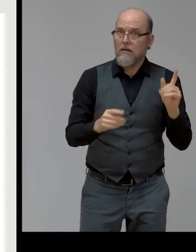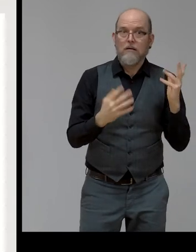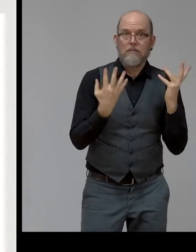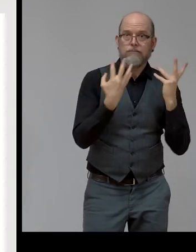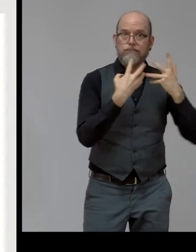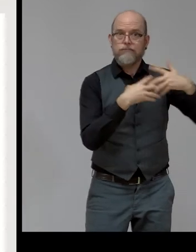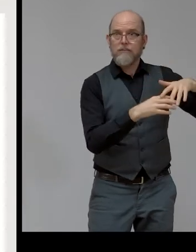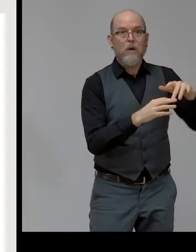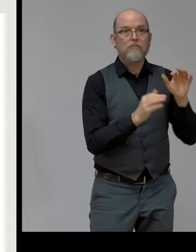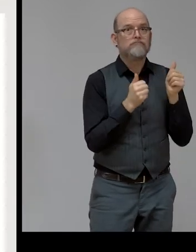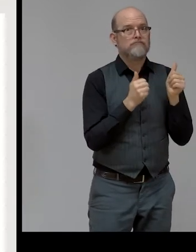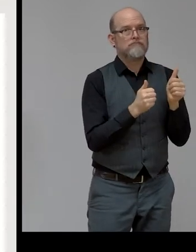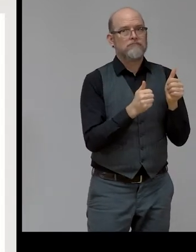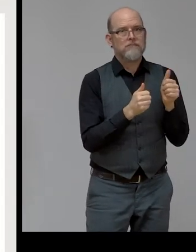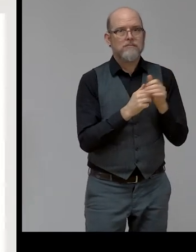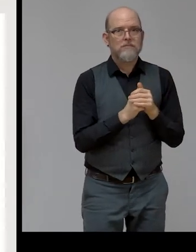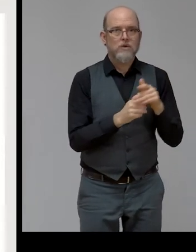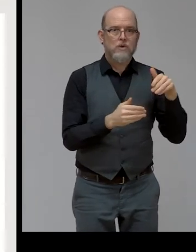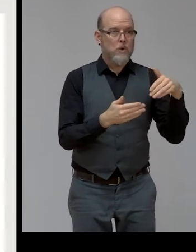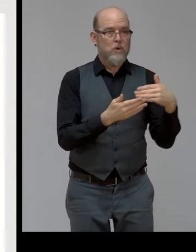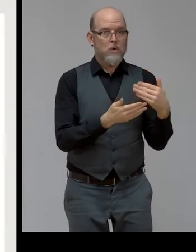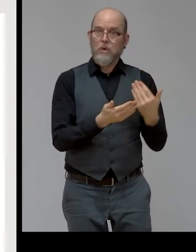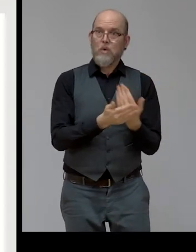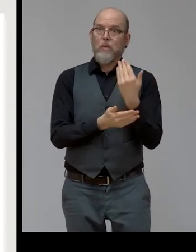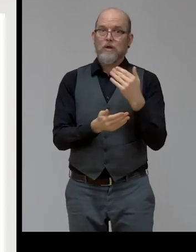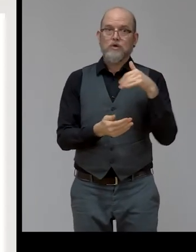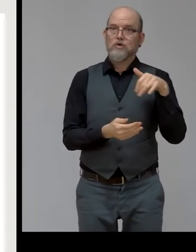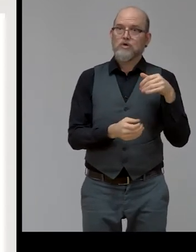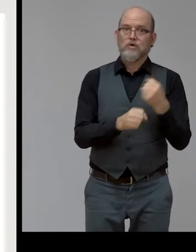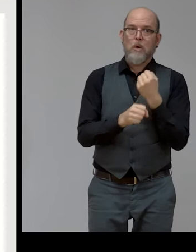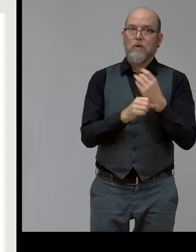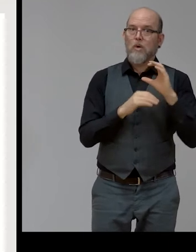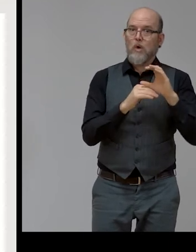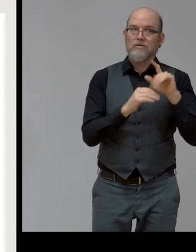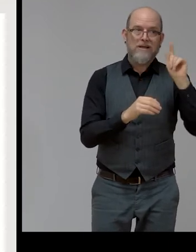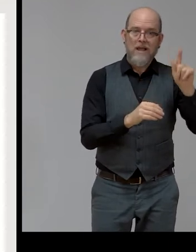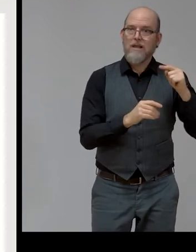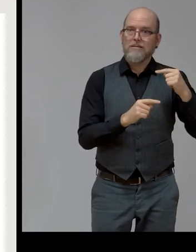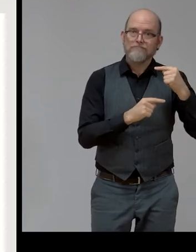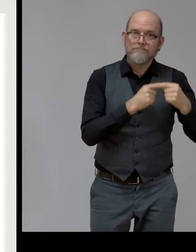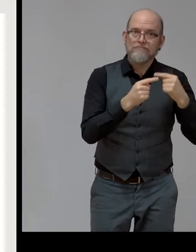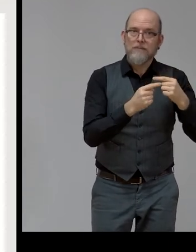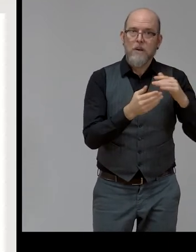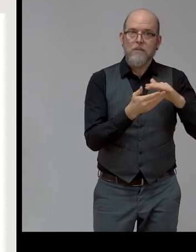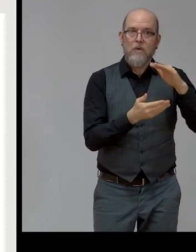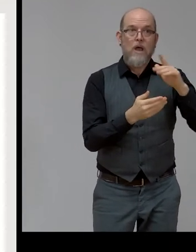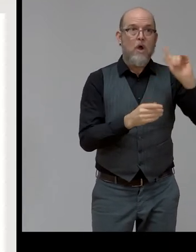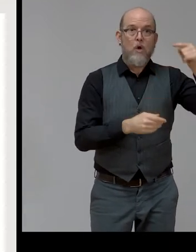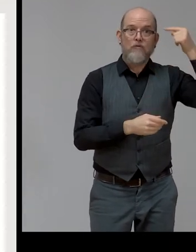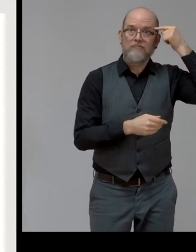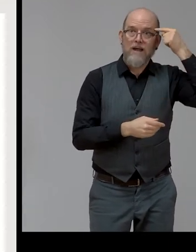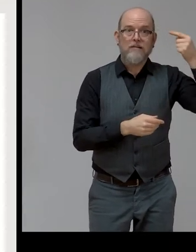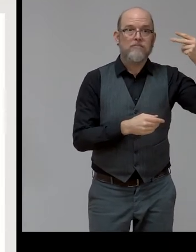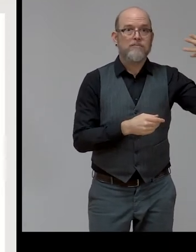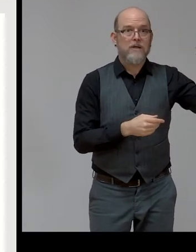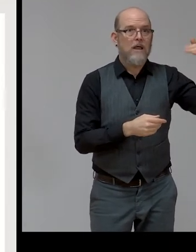develop new job coaches. And if you give this model to the government, it can continue. So they